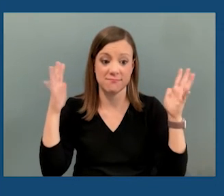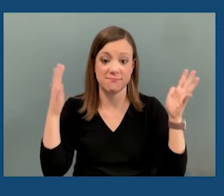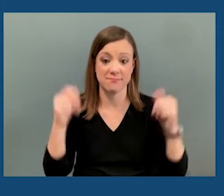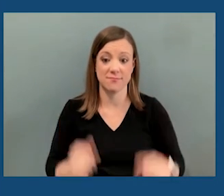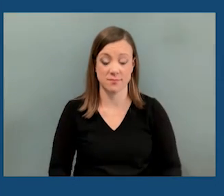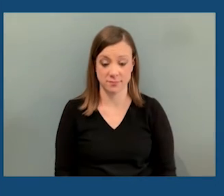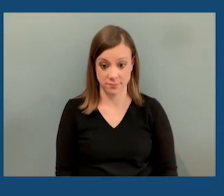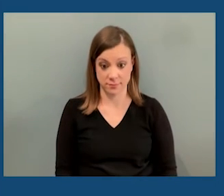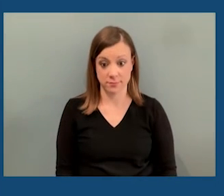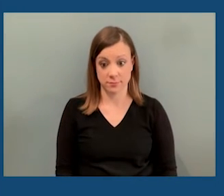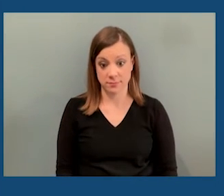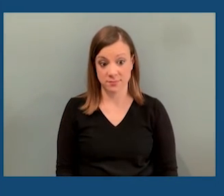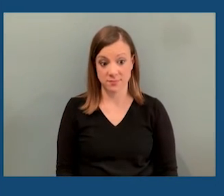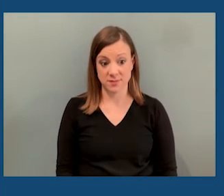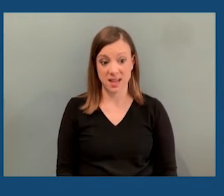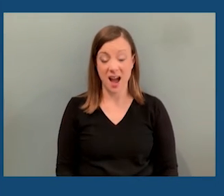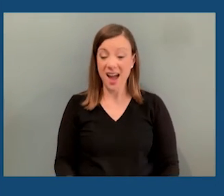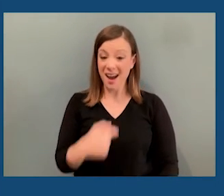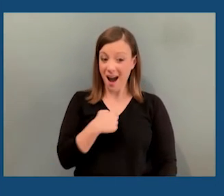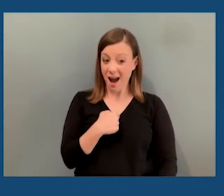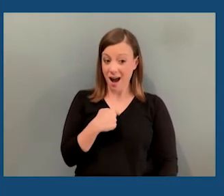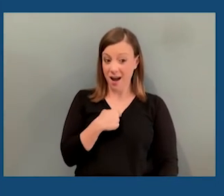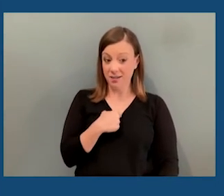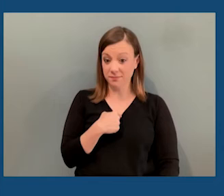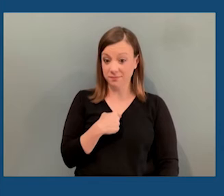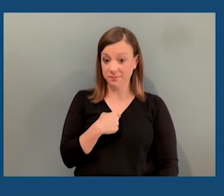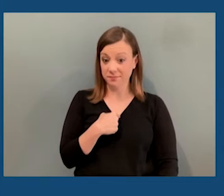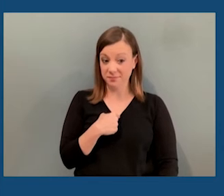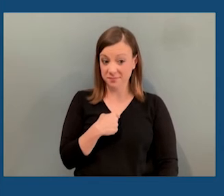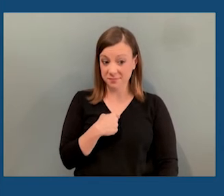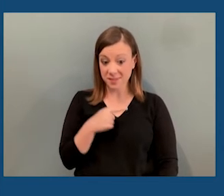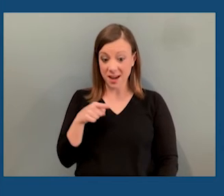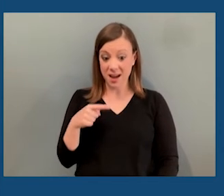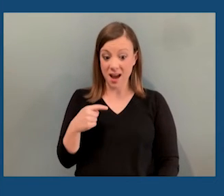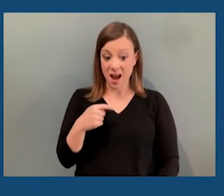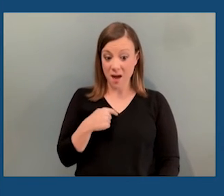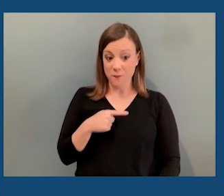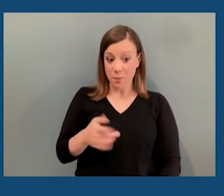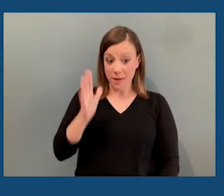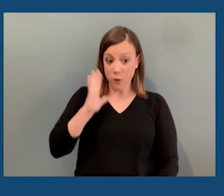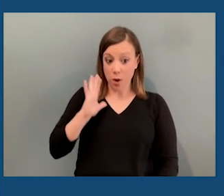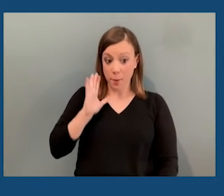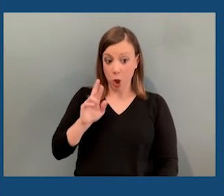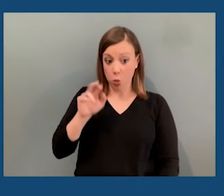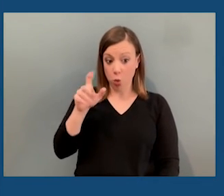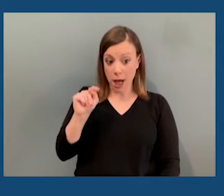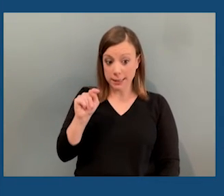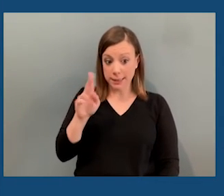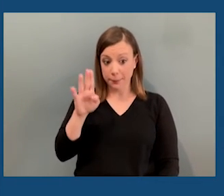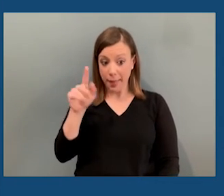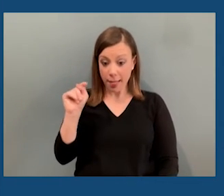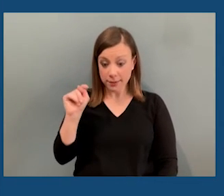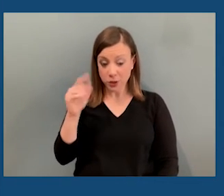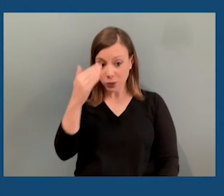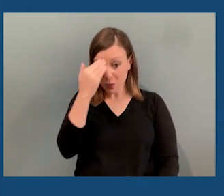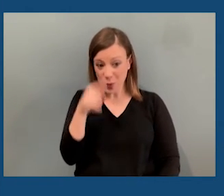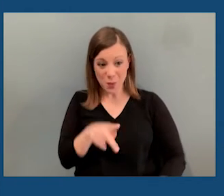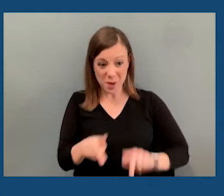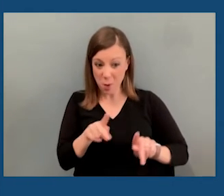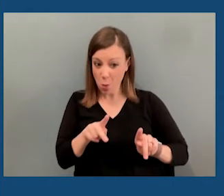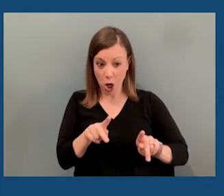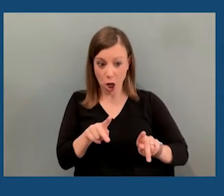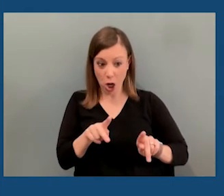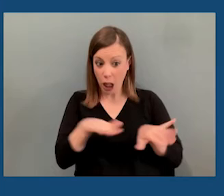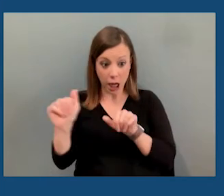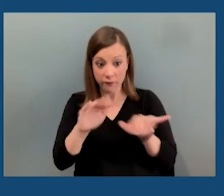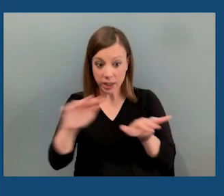And as someone who comes from that former Rust Belt, when everybody was leaving because there were no jobs,